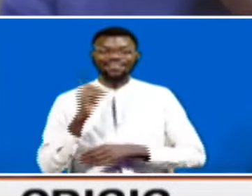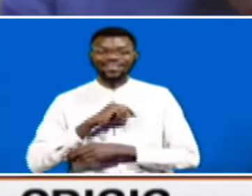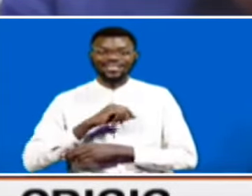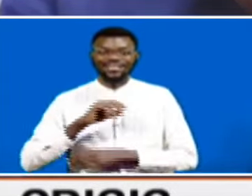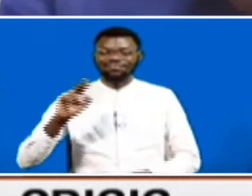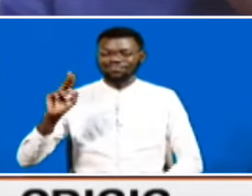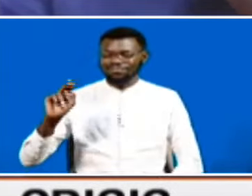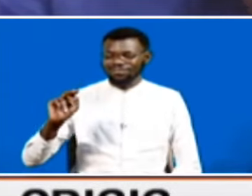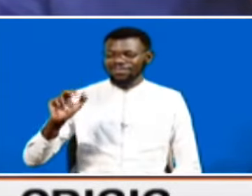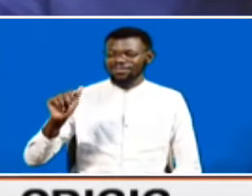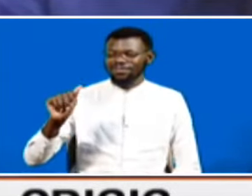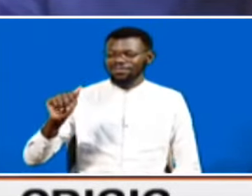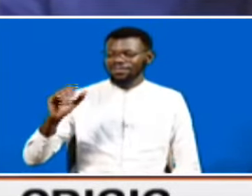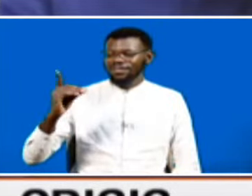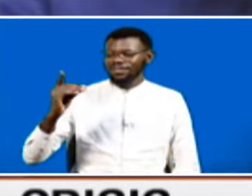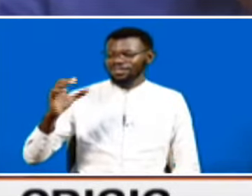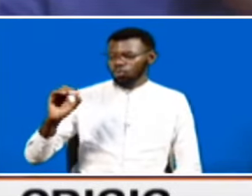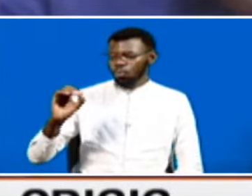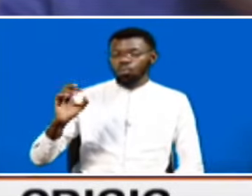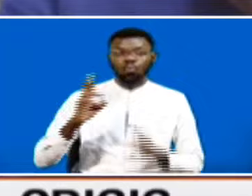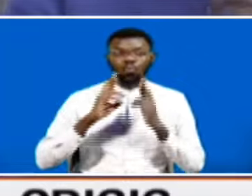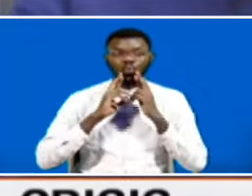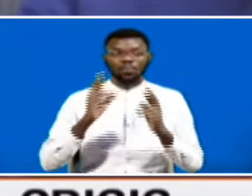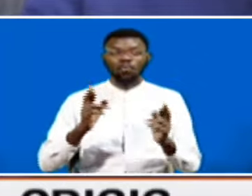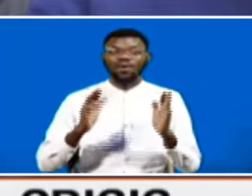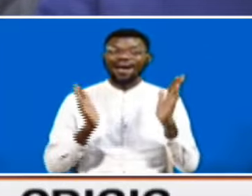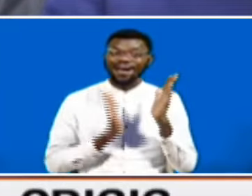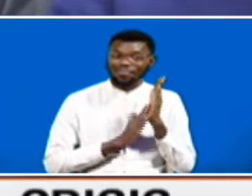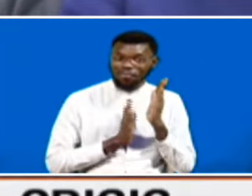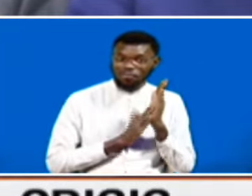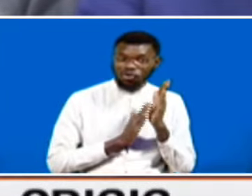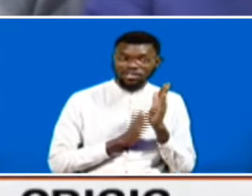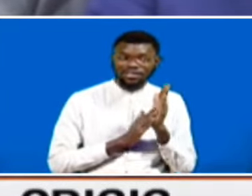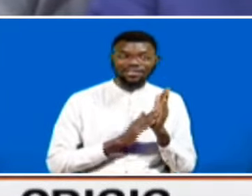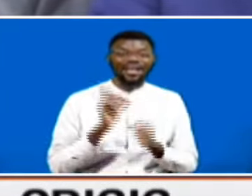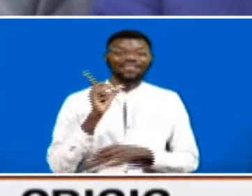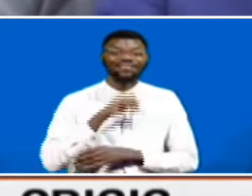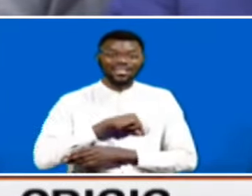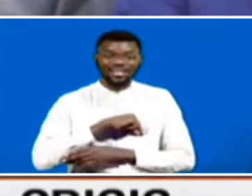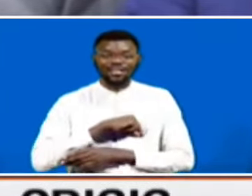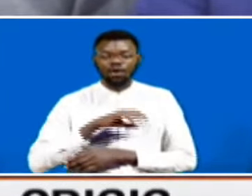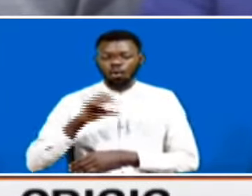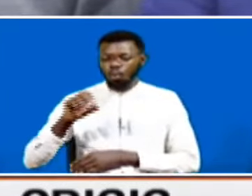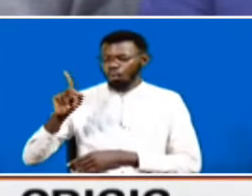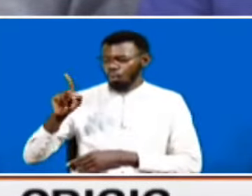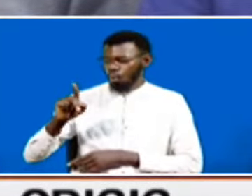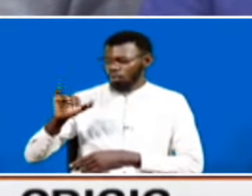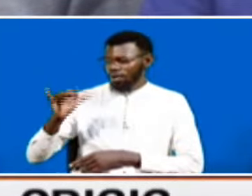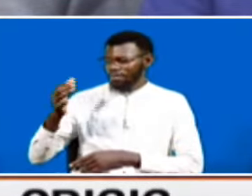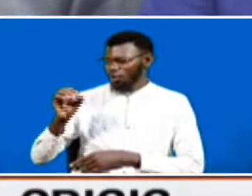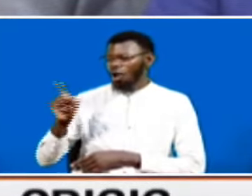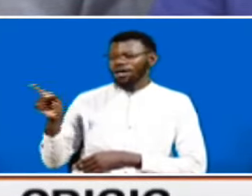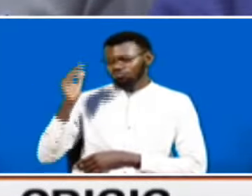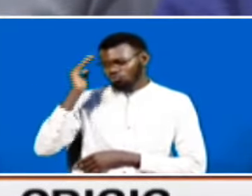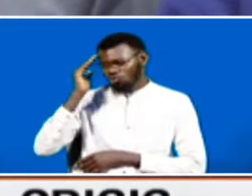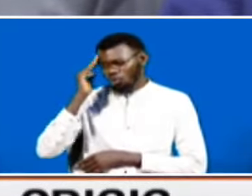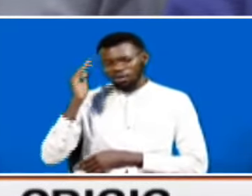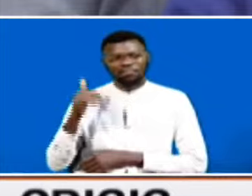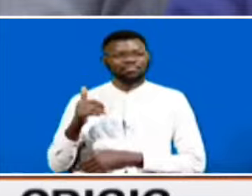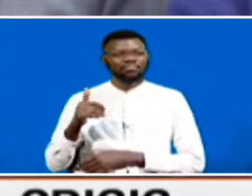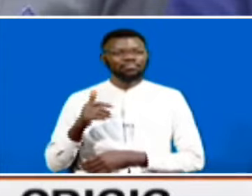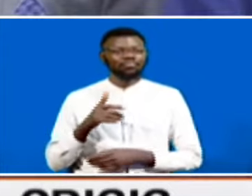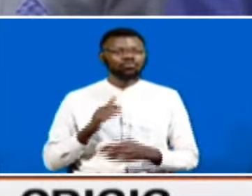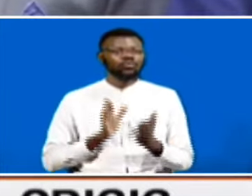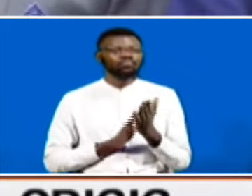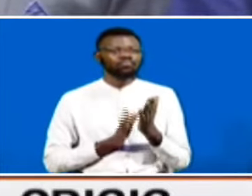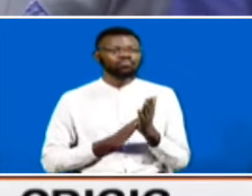Dialogue Committee report where we proposed, correct me, Opio Wandayi, I think we proposed moving from, is